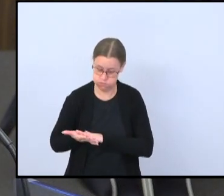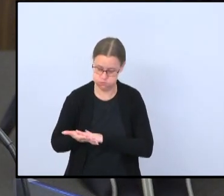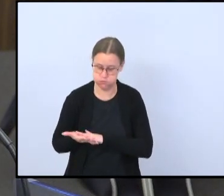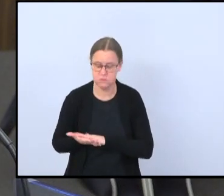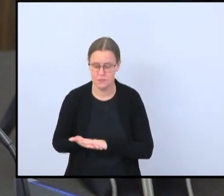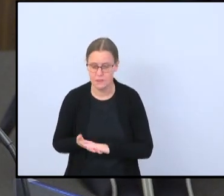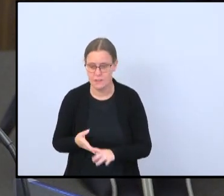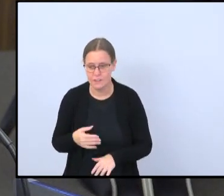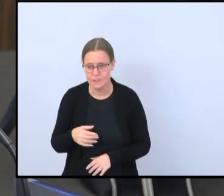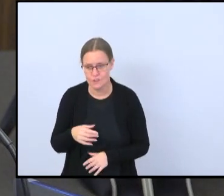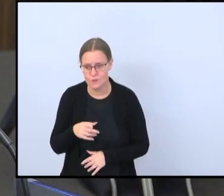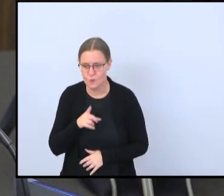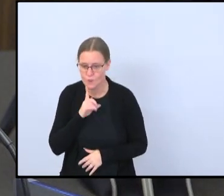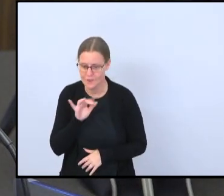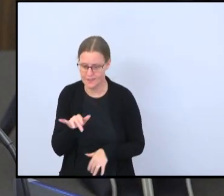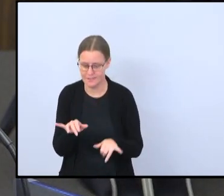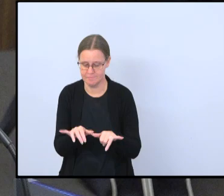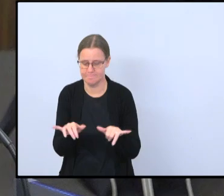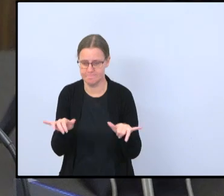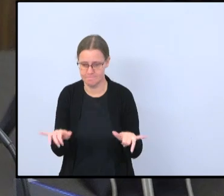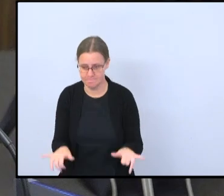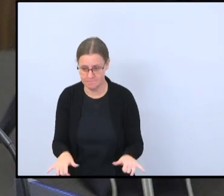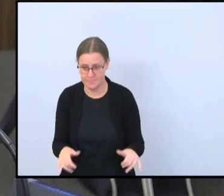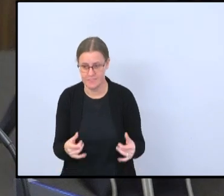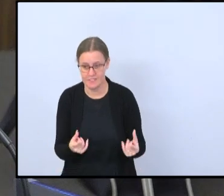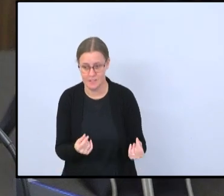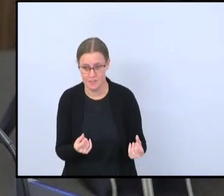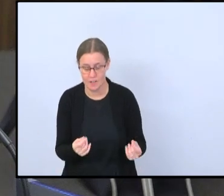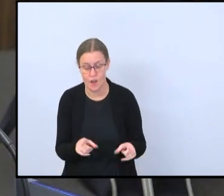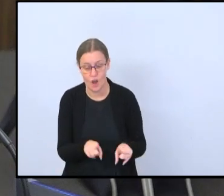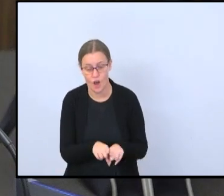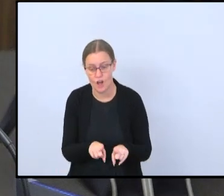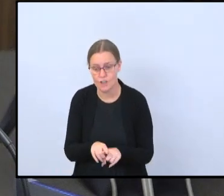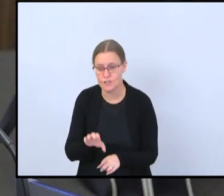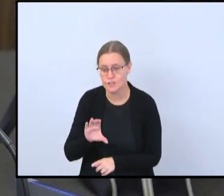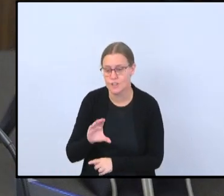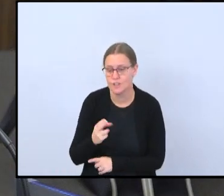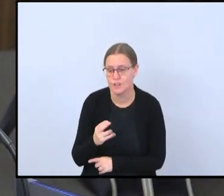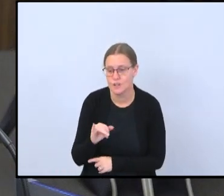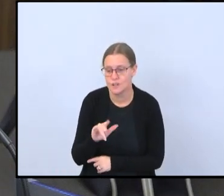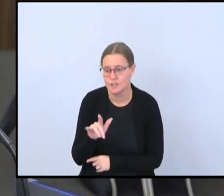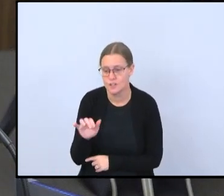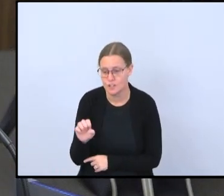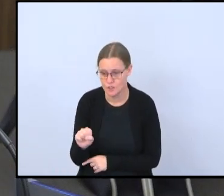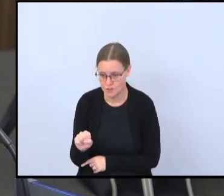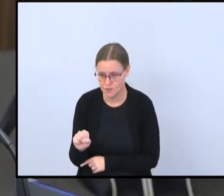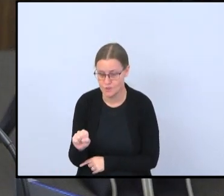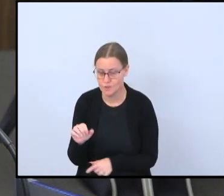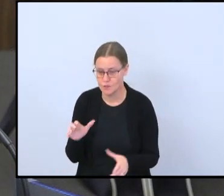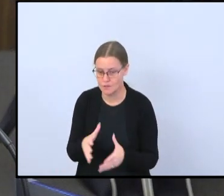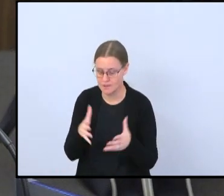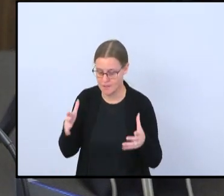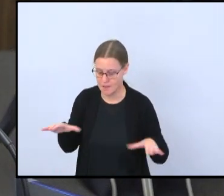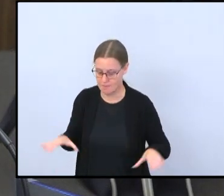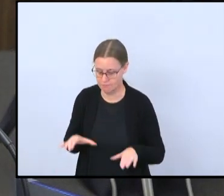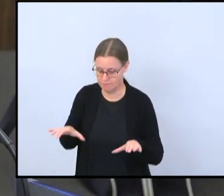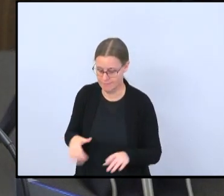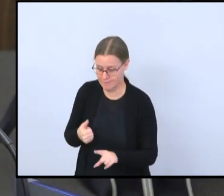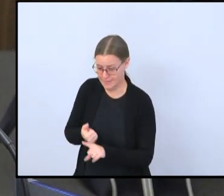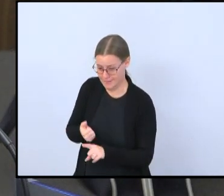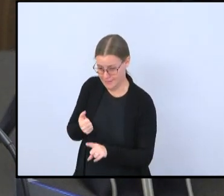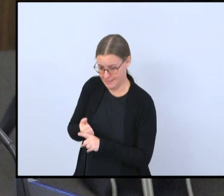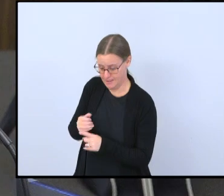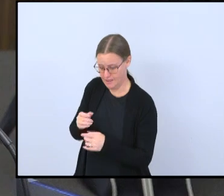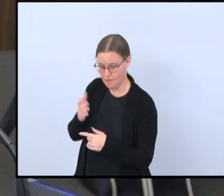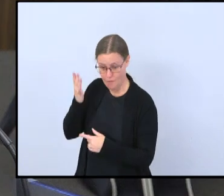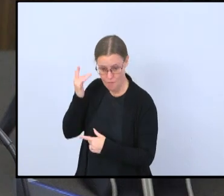that's really what this type of system does. Also for our chillers, there's a lot of things that it does on its own because of the